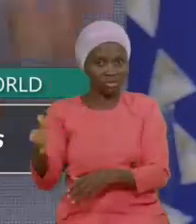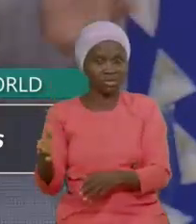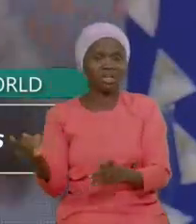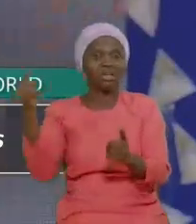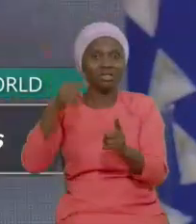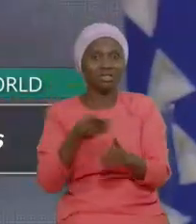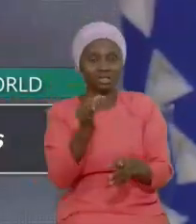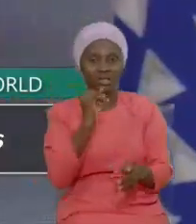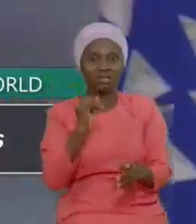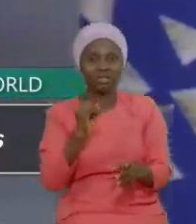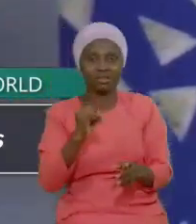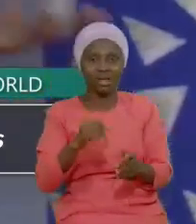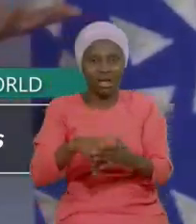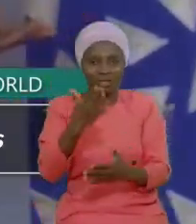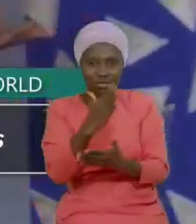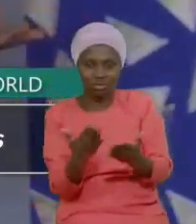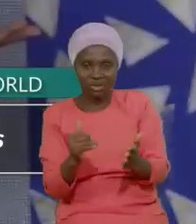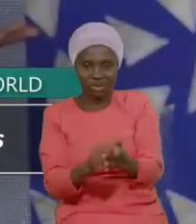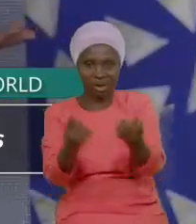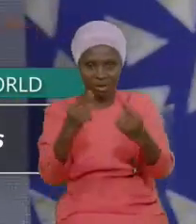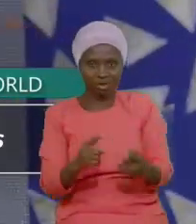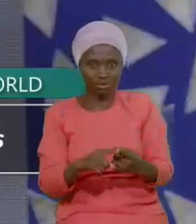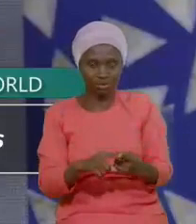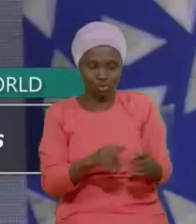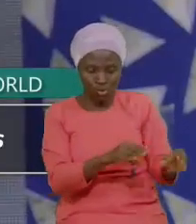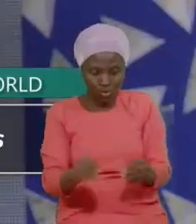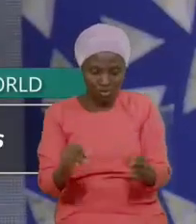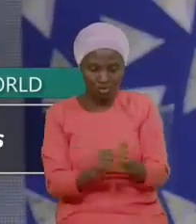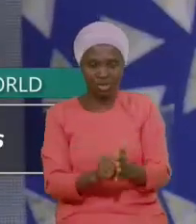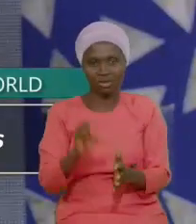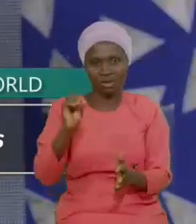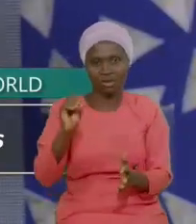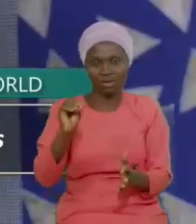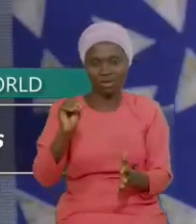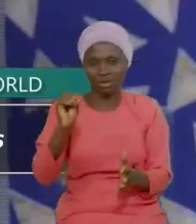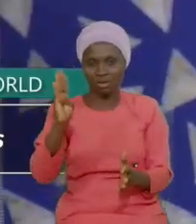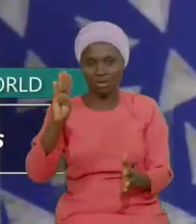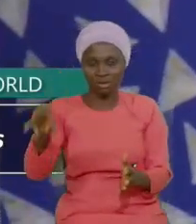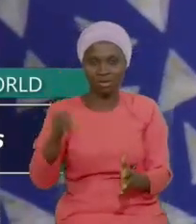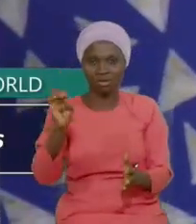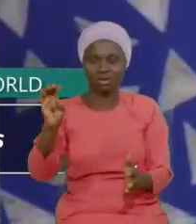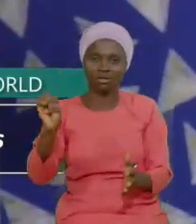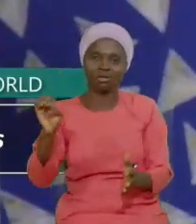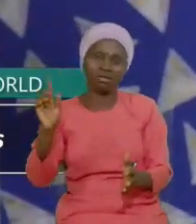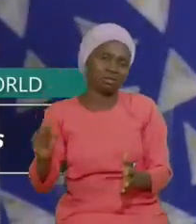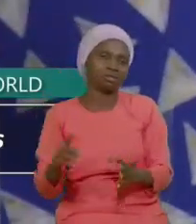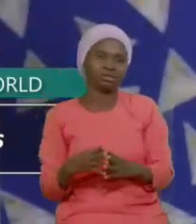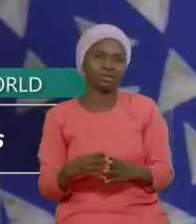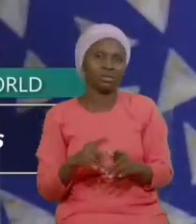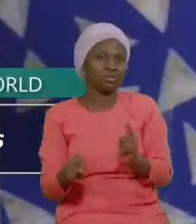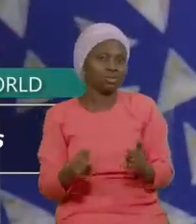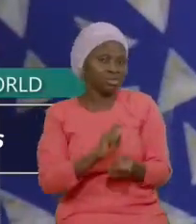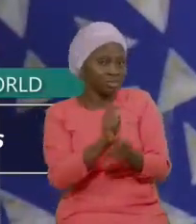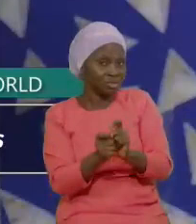move that object. When objects are moved, that's a problem. But change your attitude to